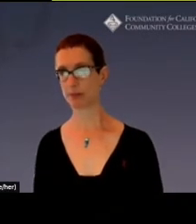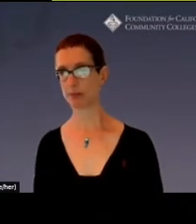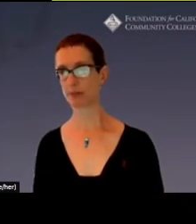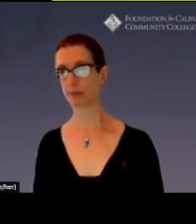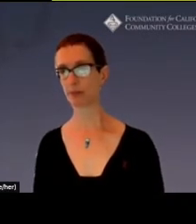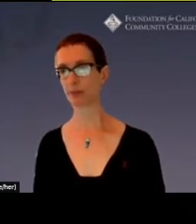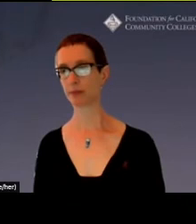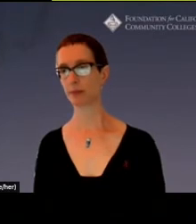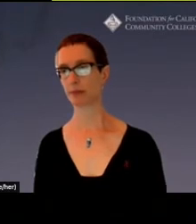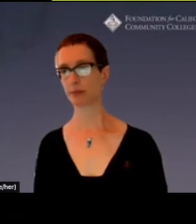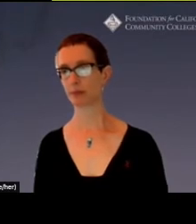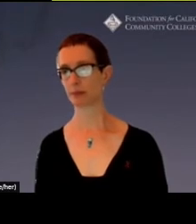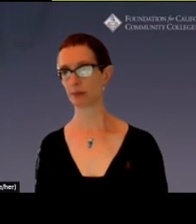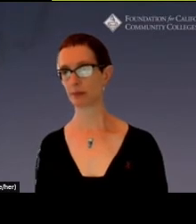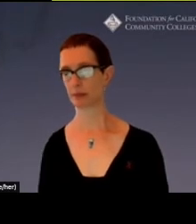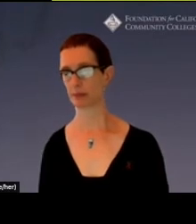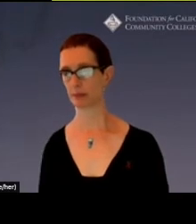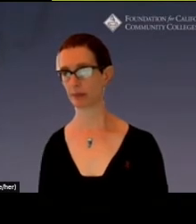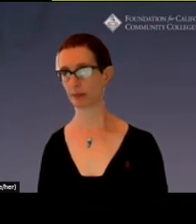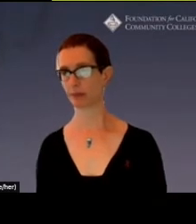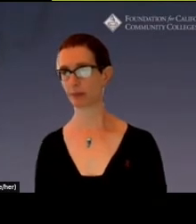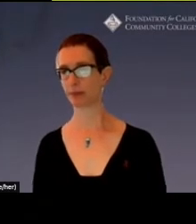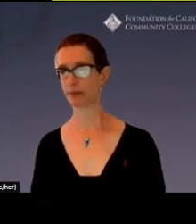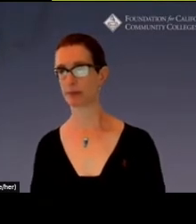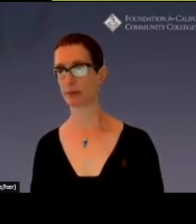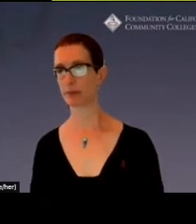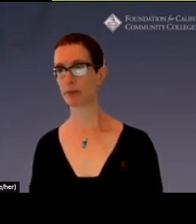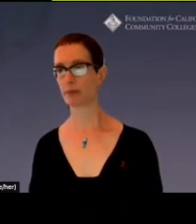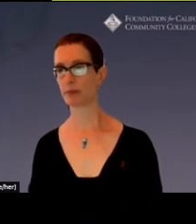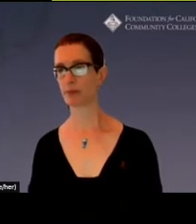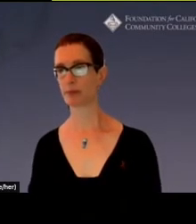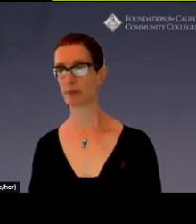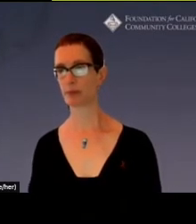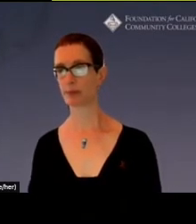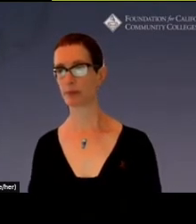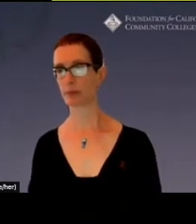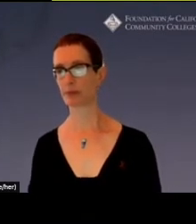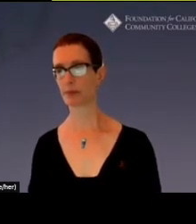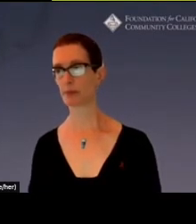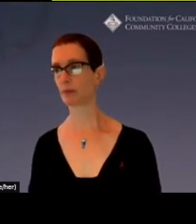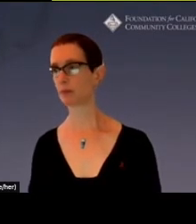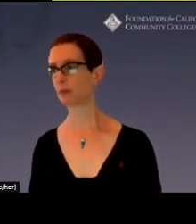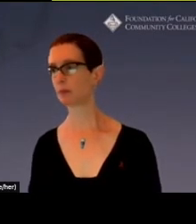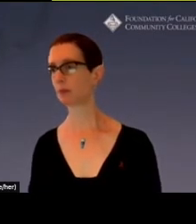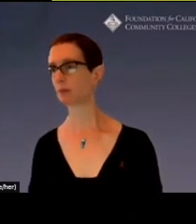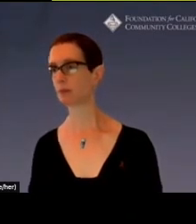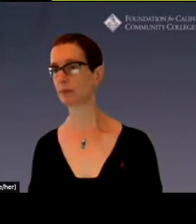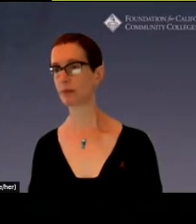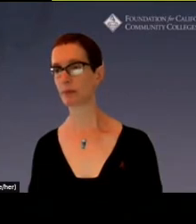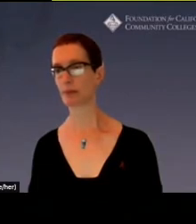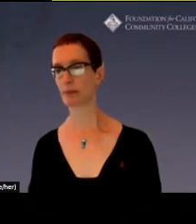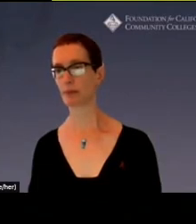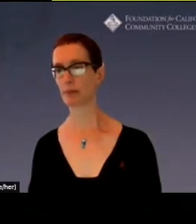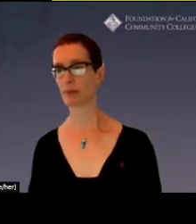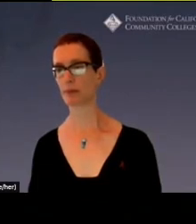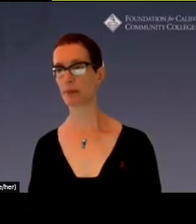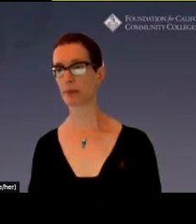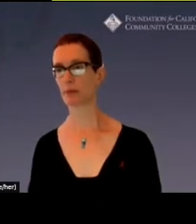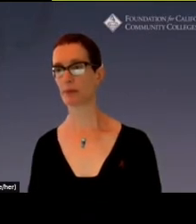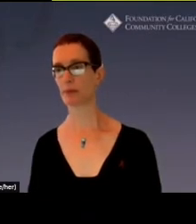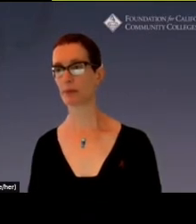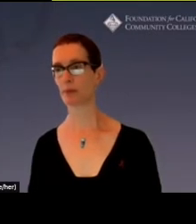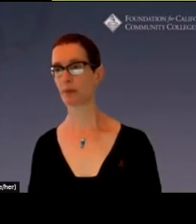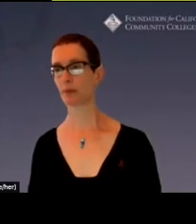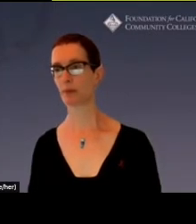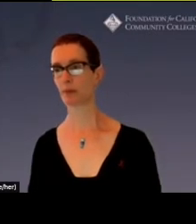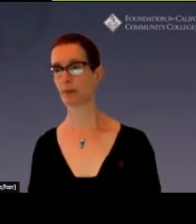grants total between the two phases. So one per region. It's not 13 in the first phase and 13 in the